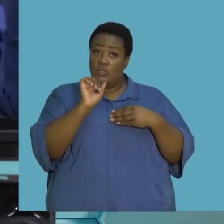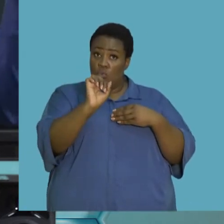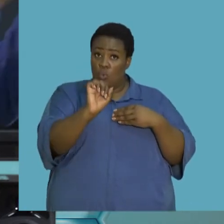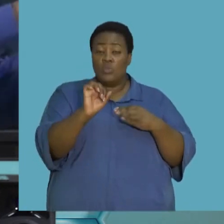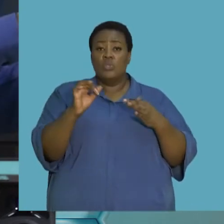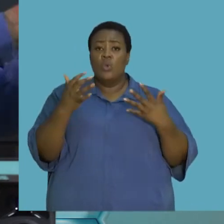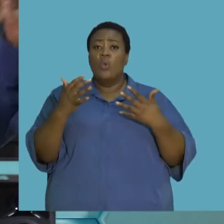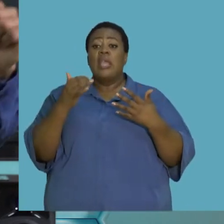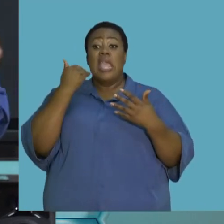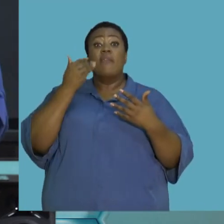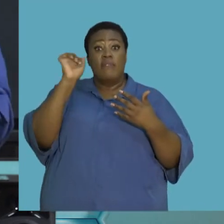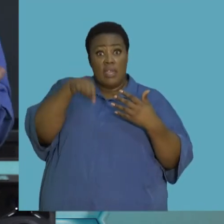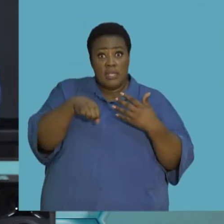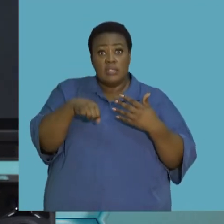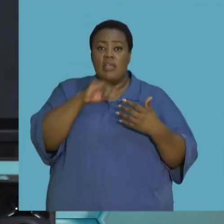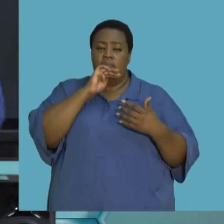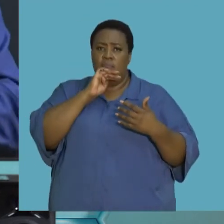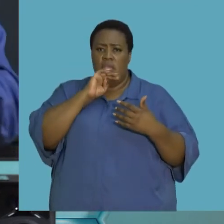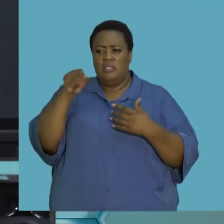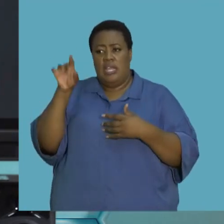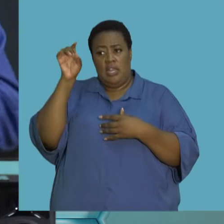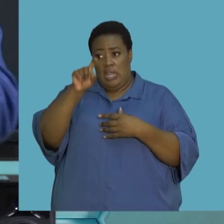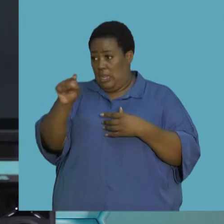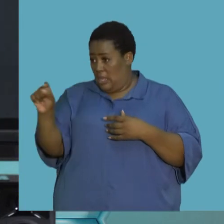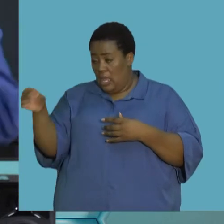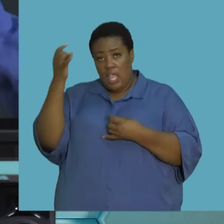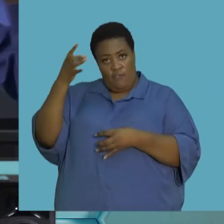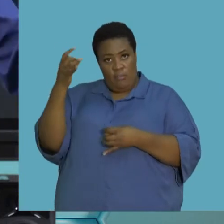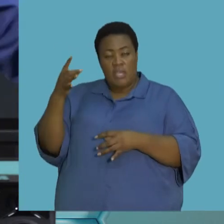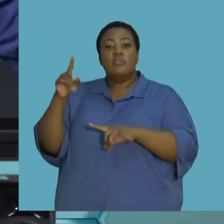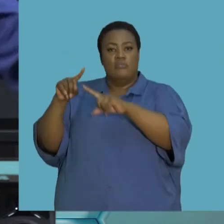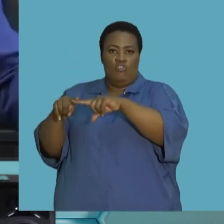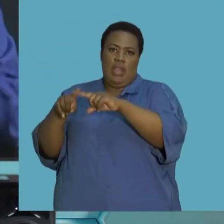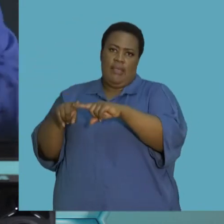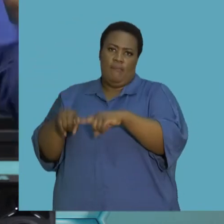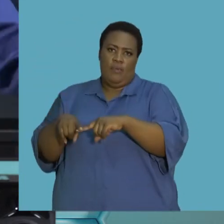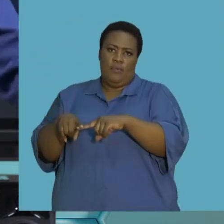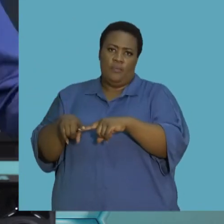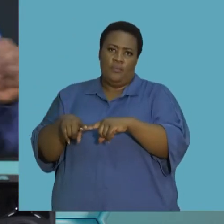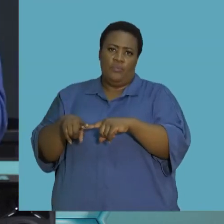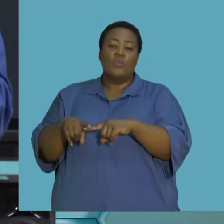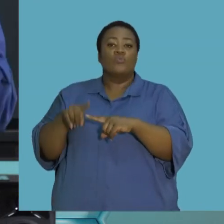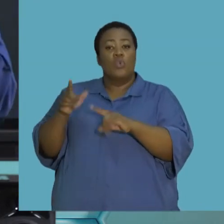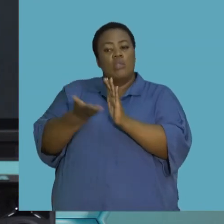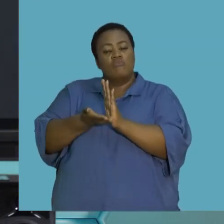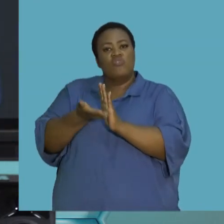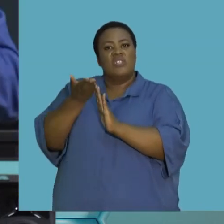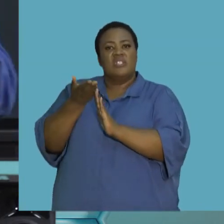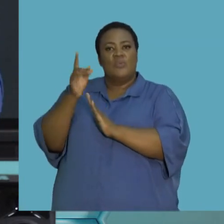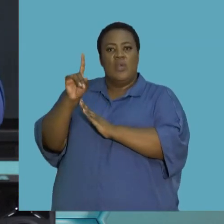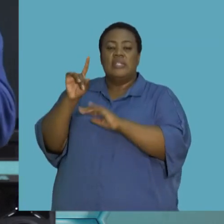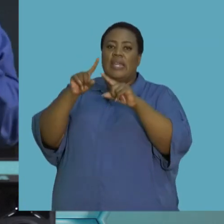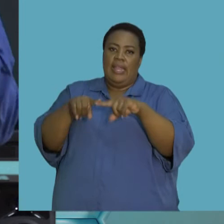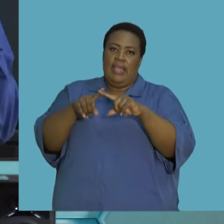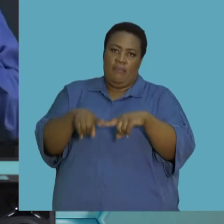that that information is reliable because we're looking at the reliability of yours and we're linking that to that, and hence it increases the